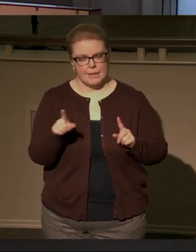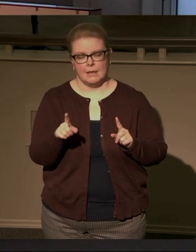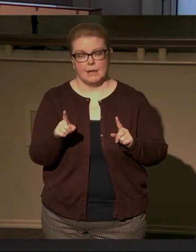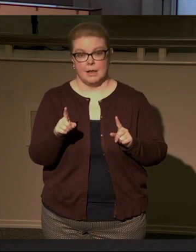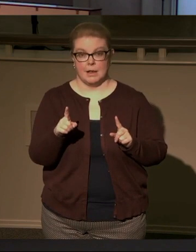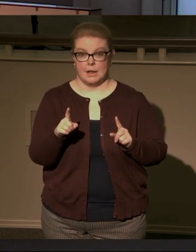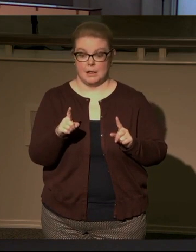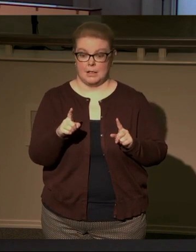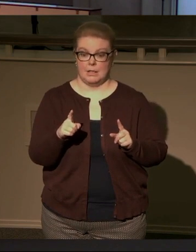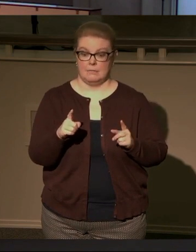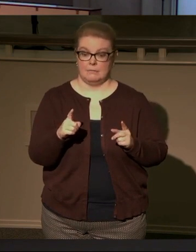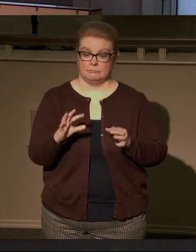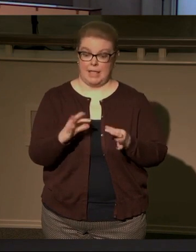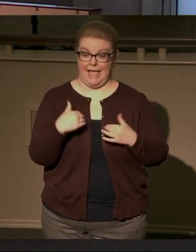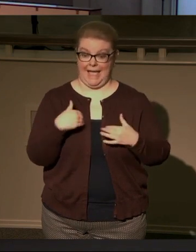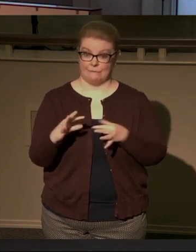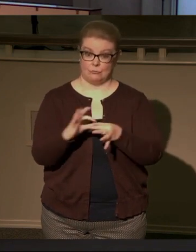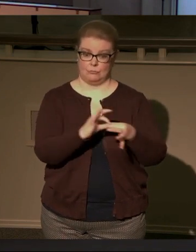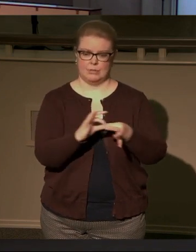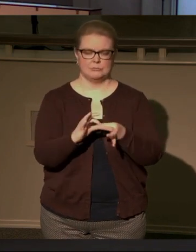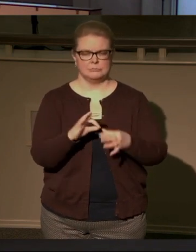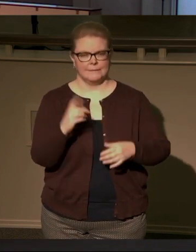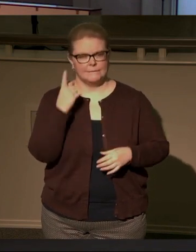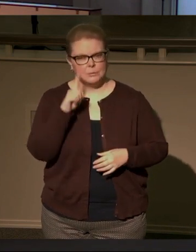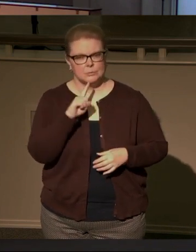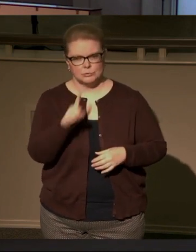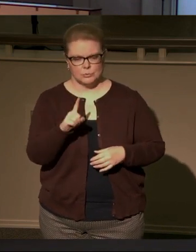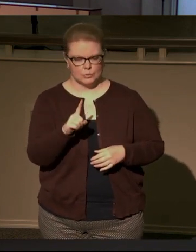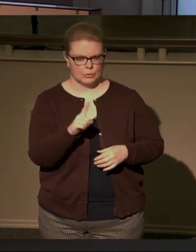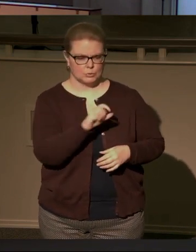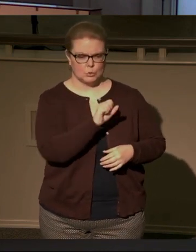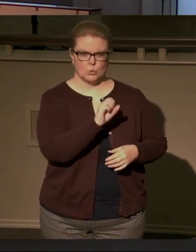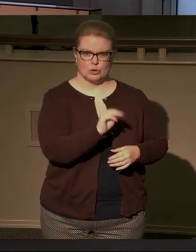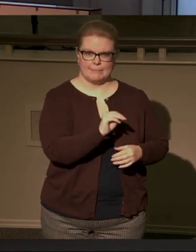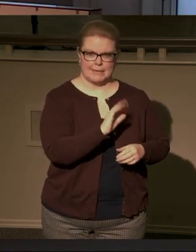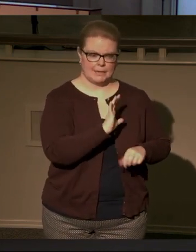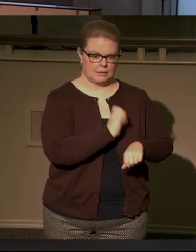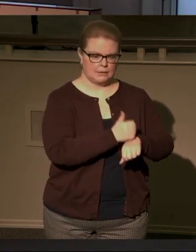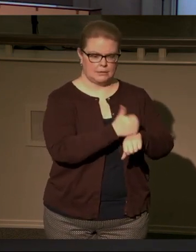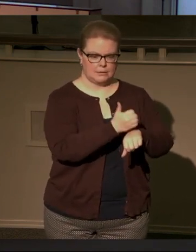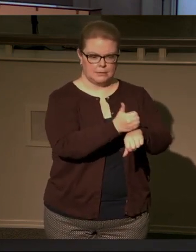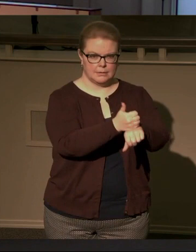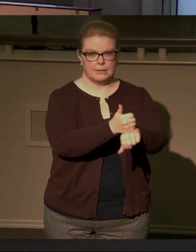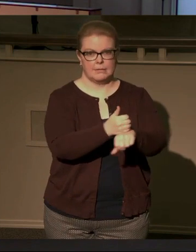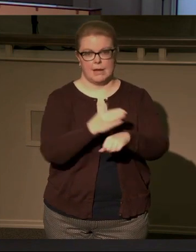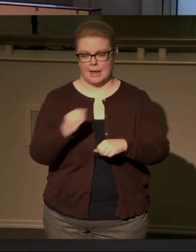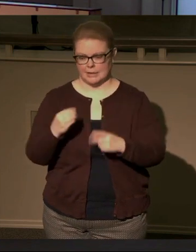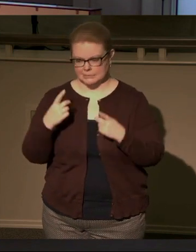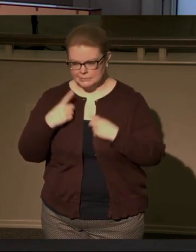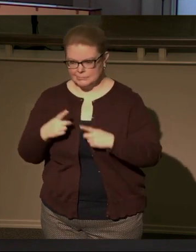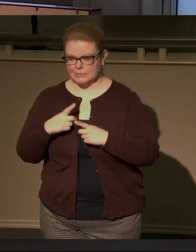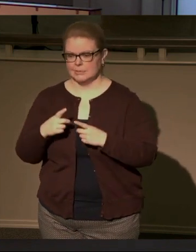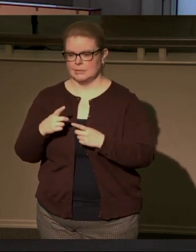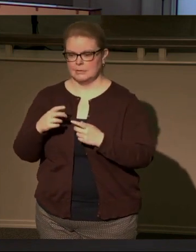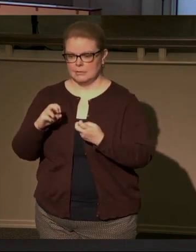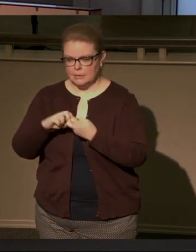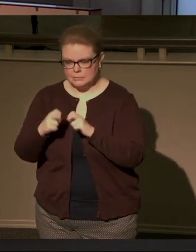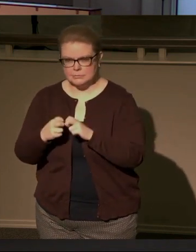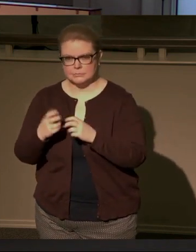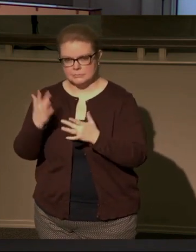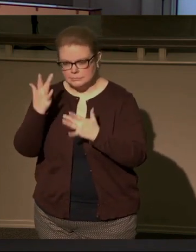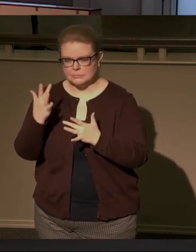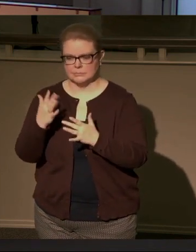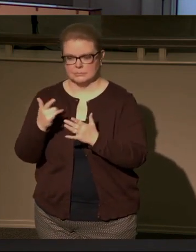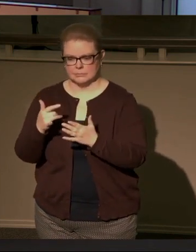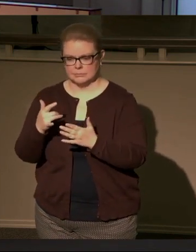media platforms and the rise of major depressive disorders and subsequent medicating that has